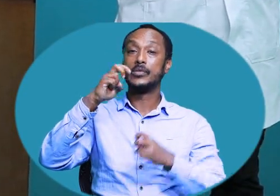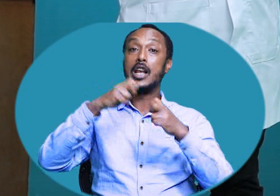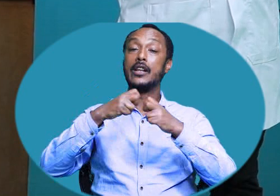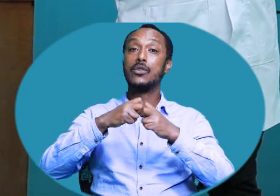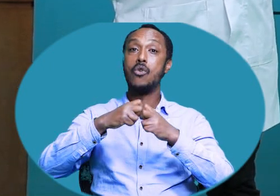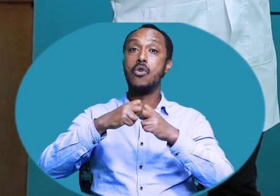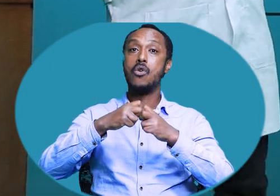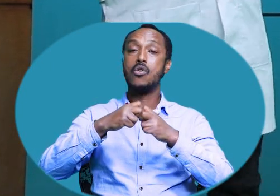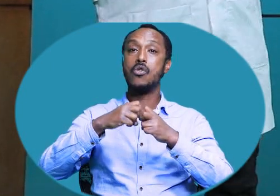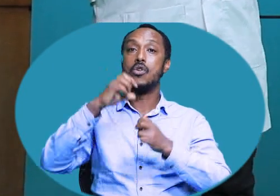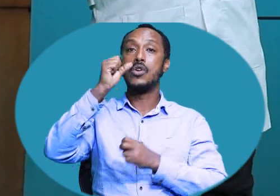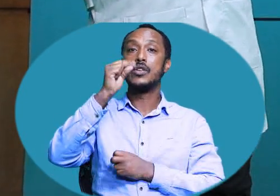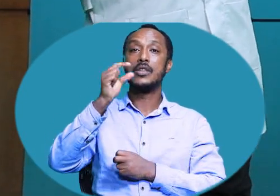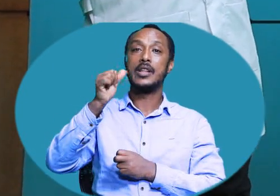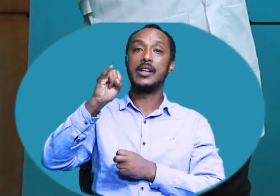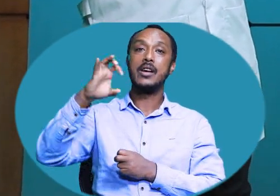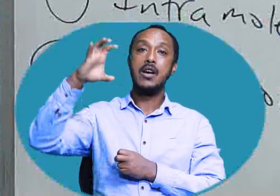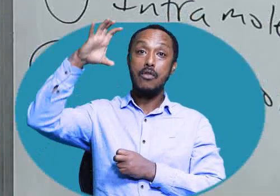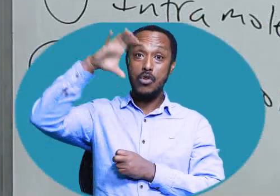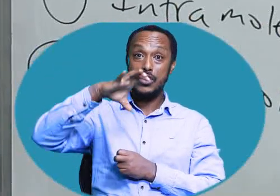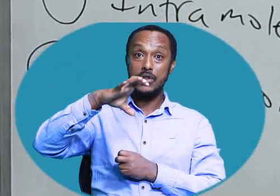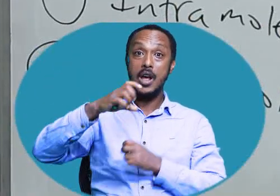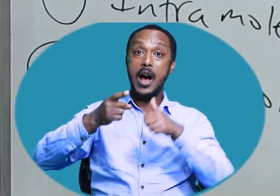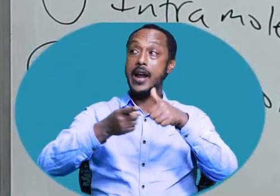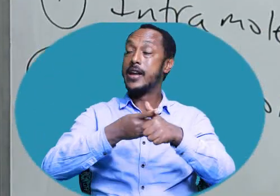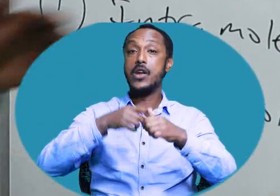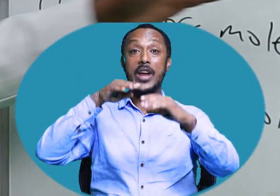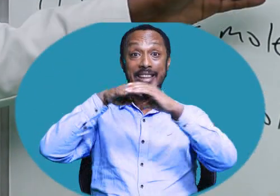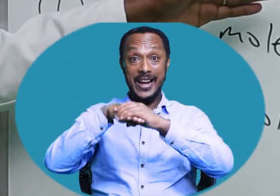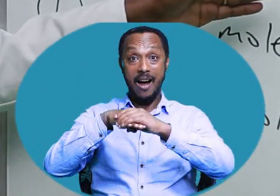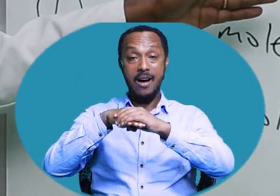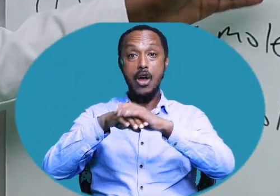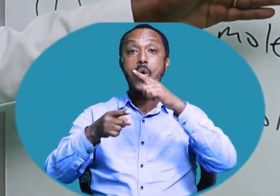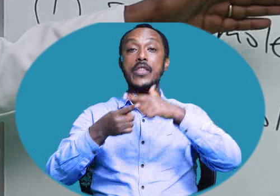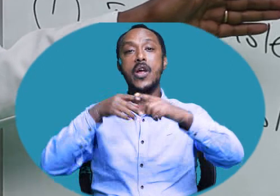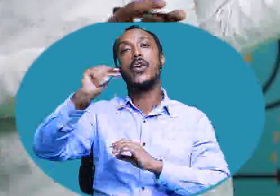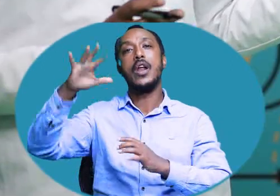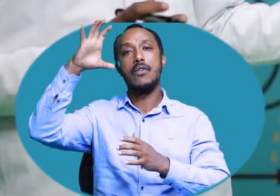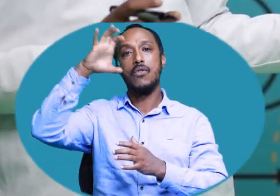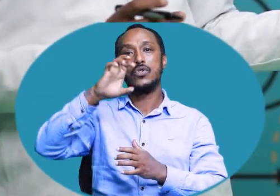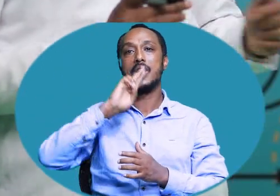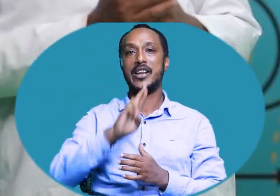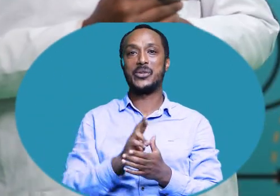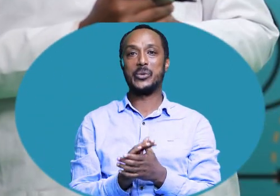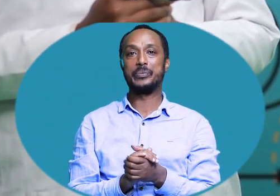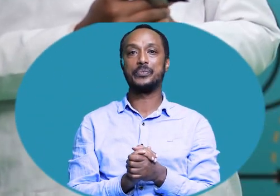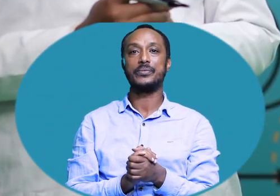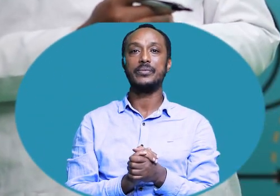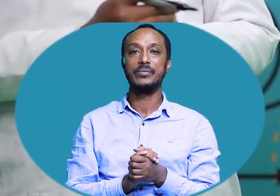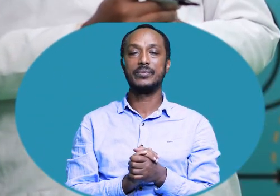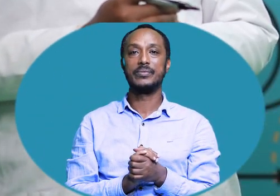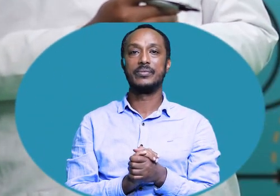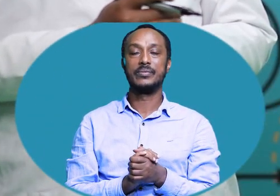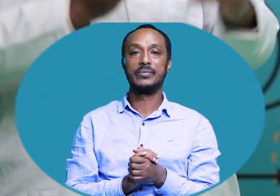electrostatic forces. One is intramolecular force, the other one is intermolecular forces. These chemical bonds under